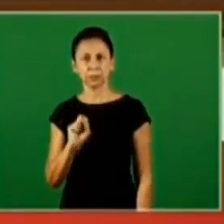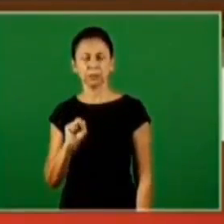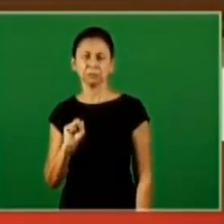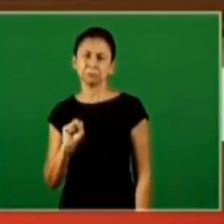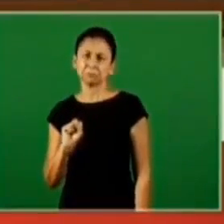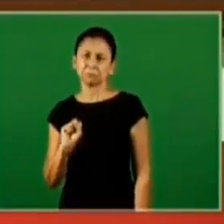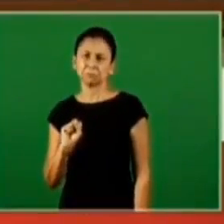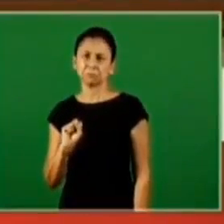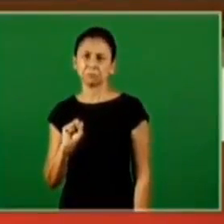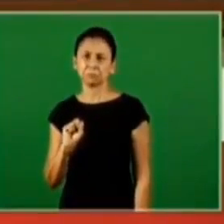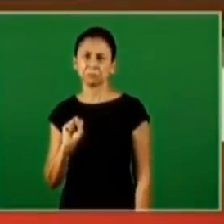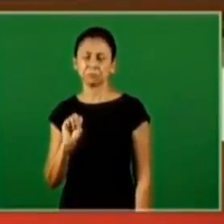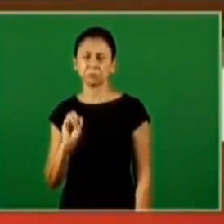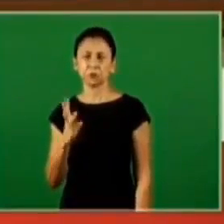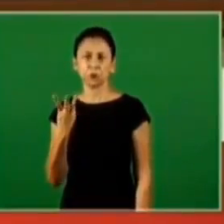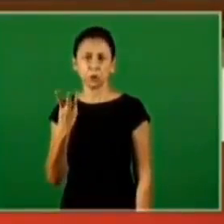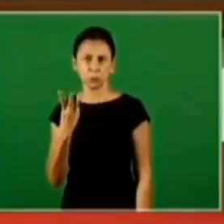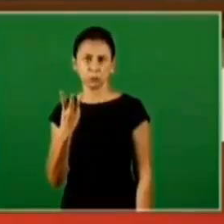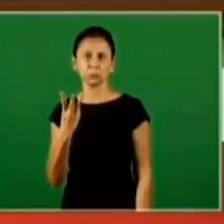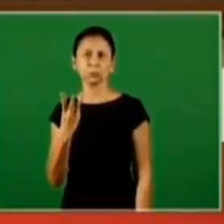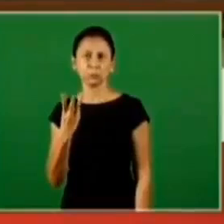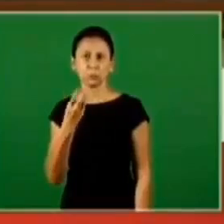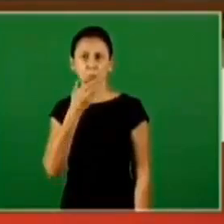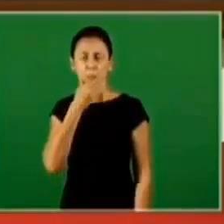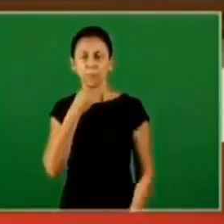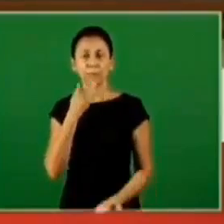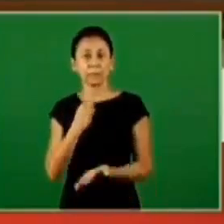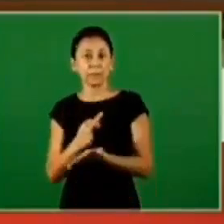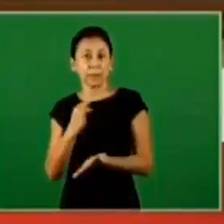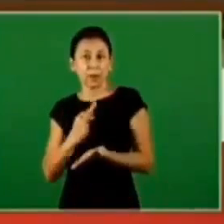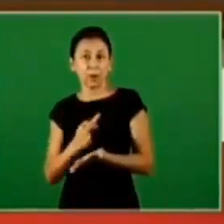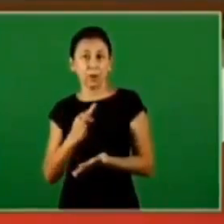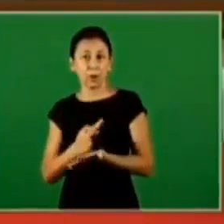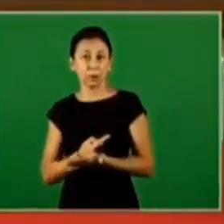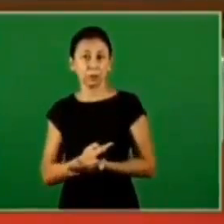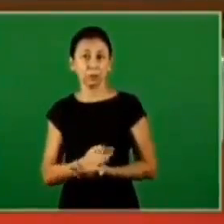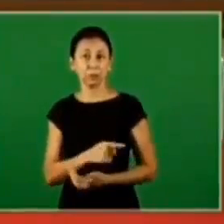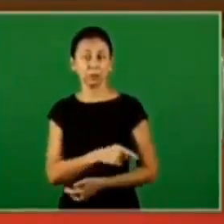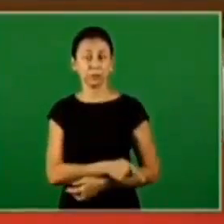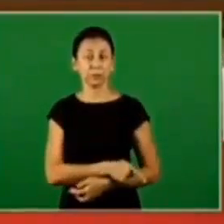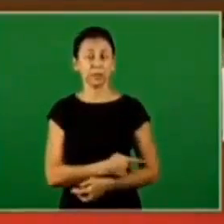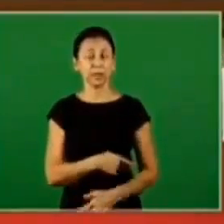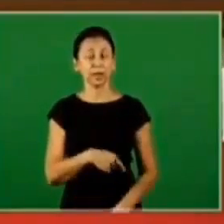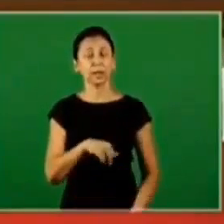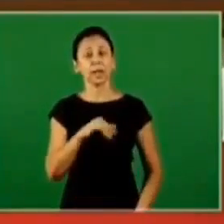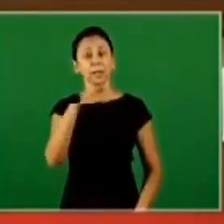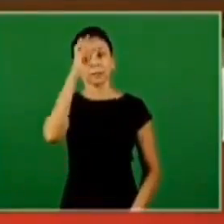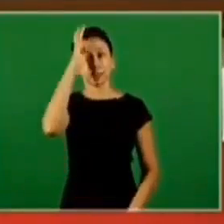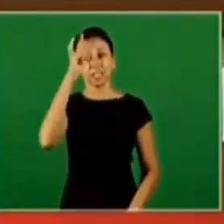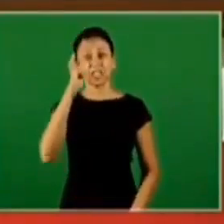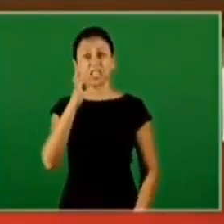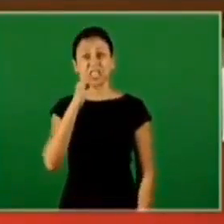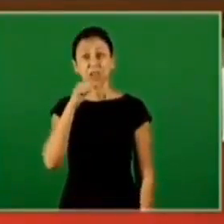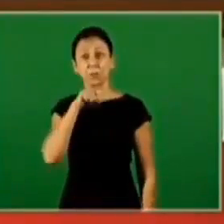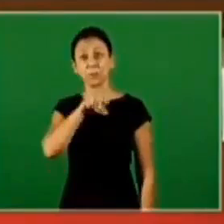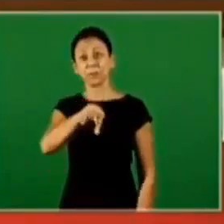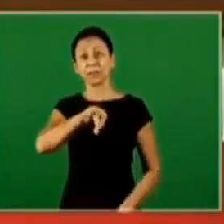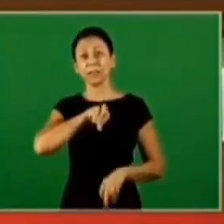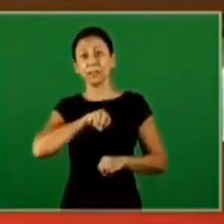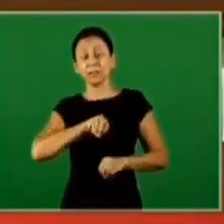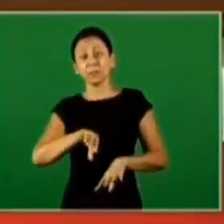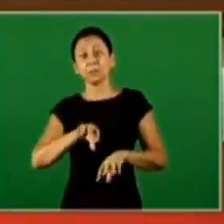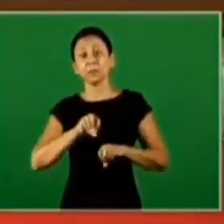Richard Shaw was a theologian that came to the Presbyterian Church to speak about